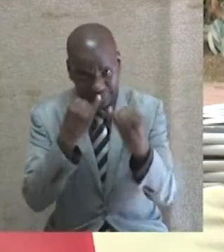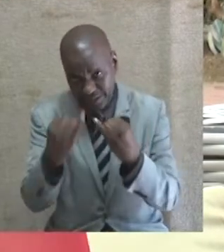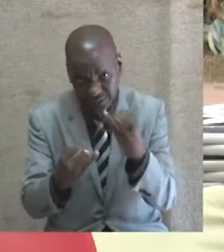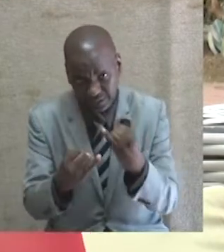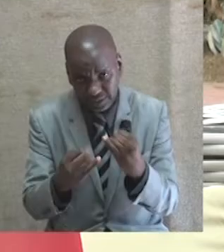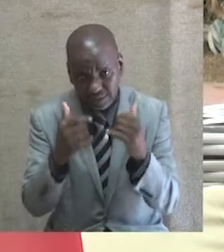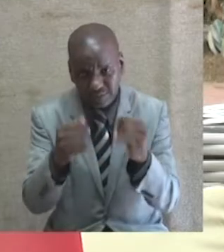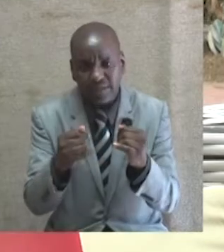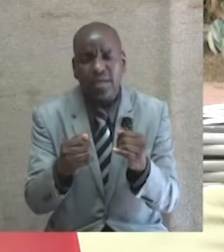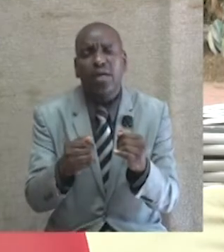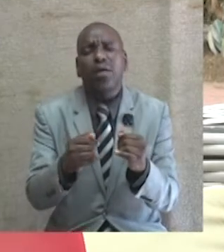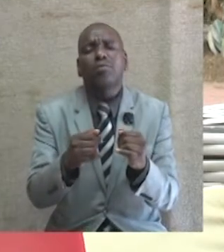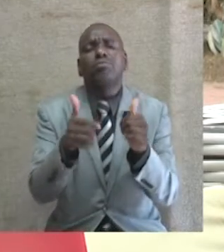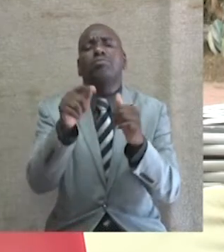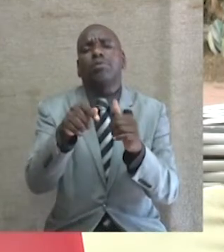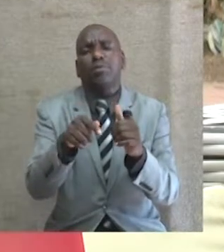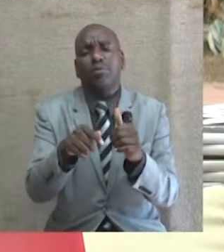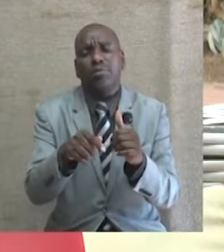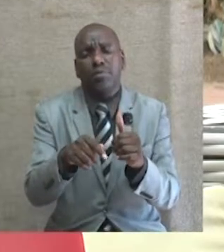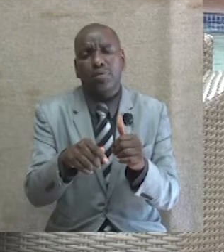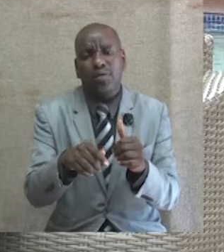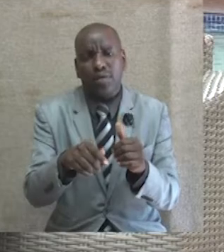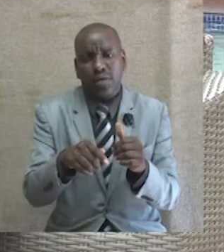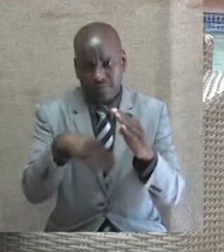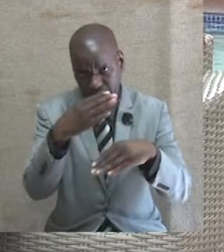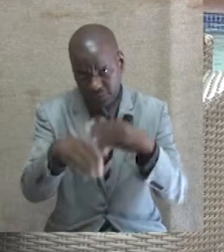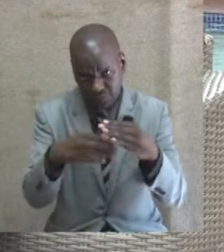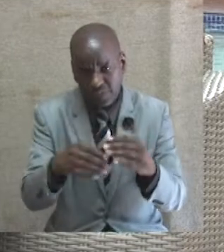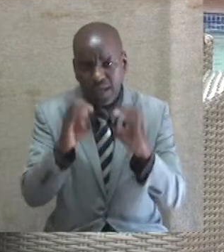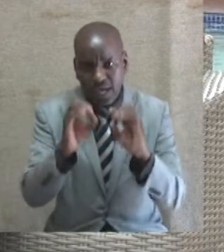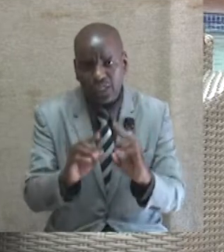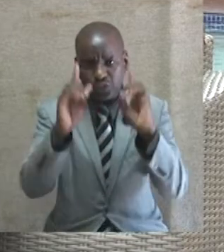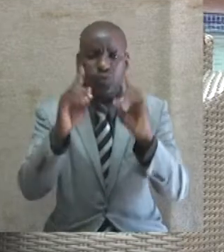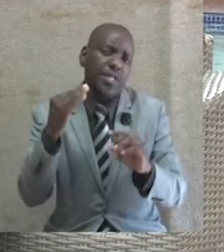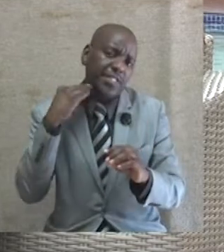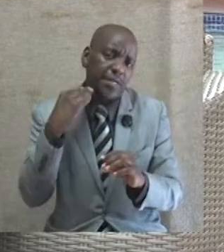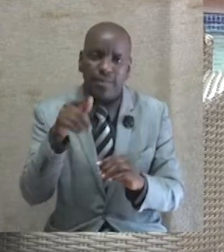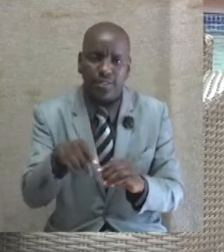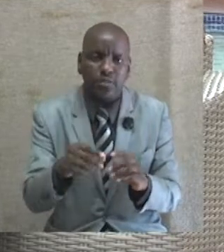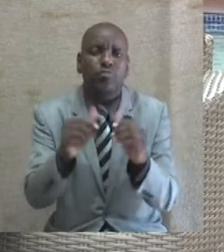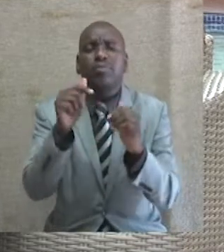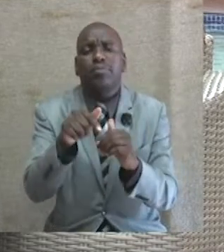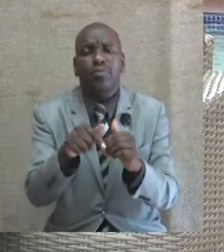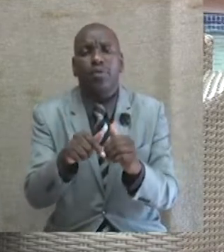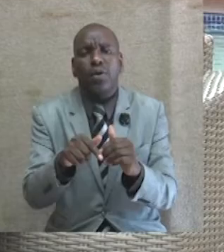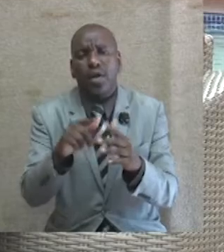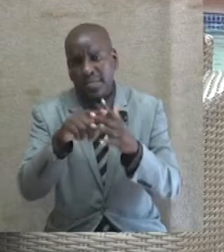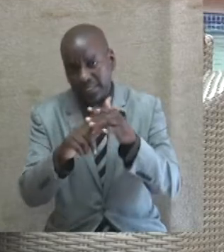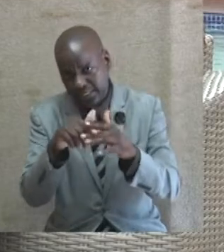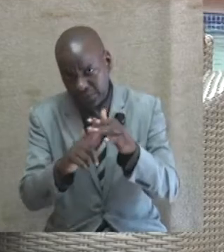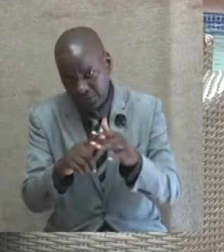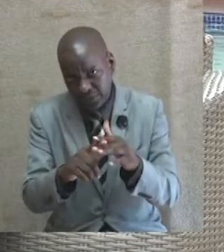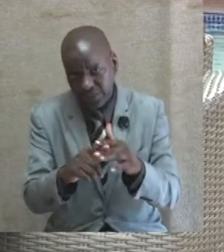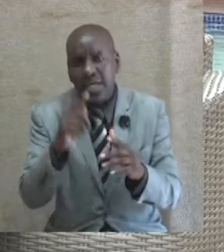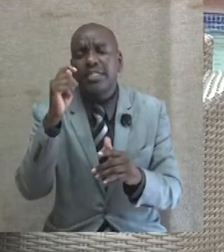Information has to be child-friendly as well. Maybe you need to expand further on edutainment, because it might be a new term.